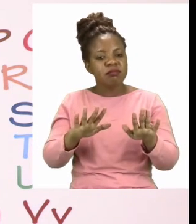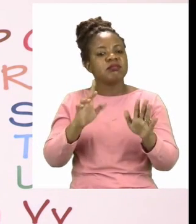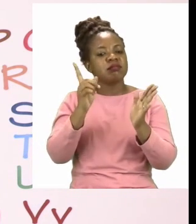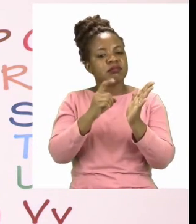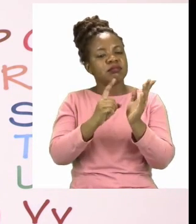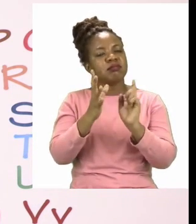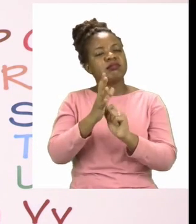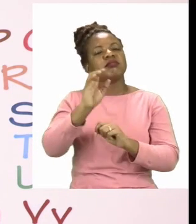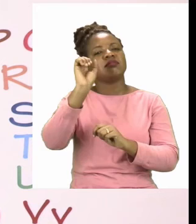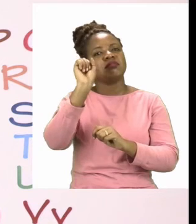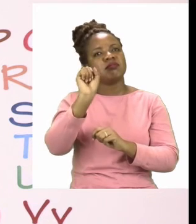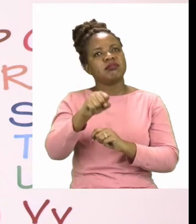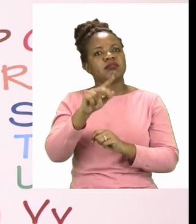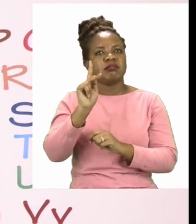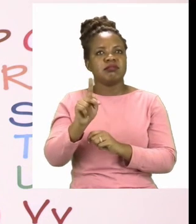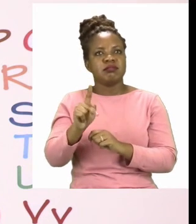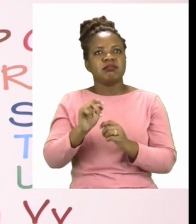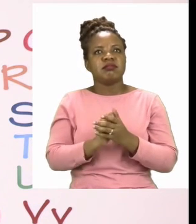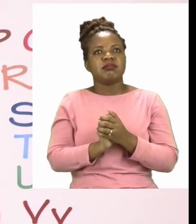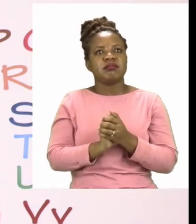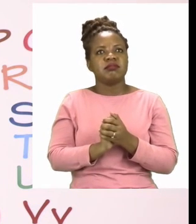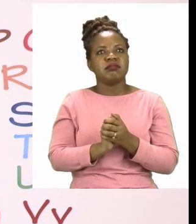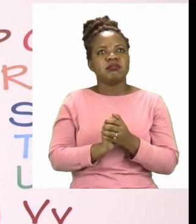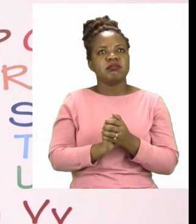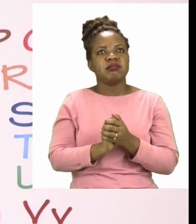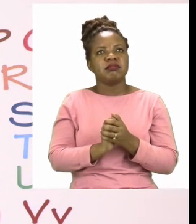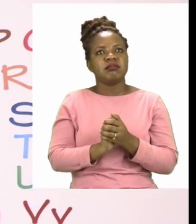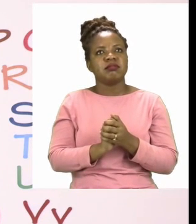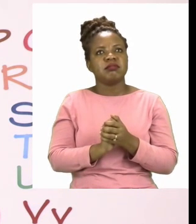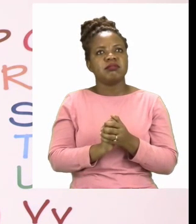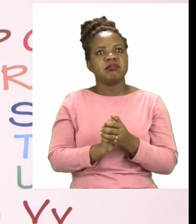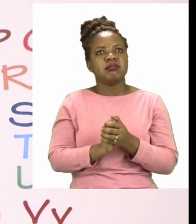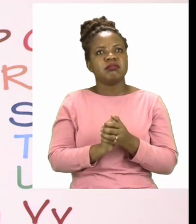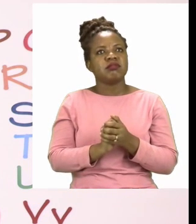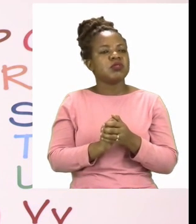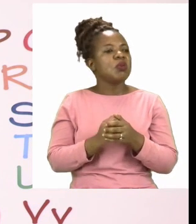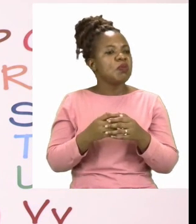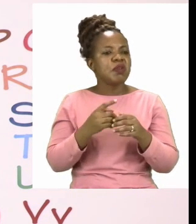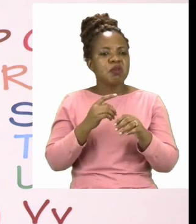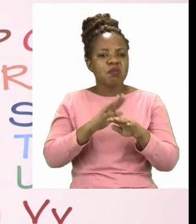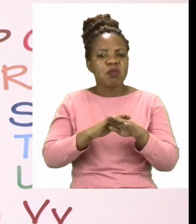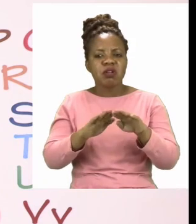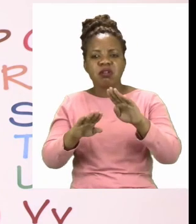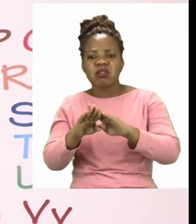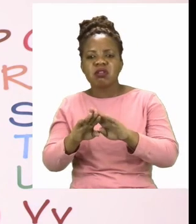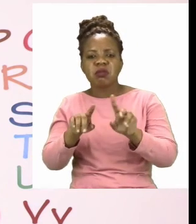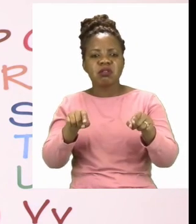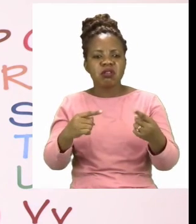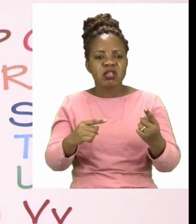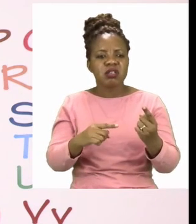We can also use our sanitizer every time when we are done touching something that we know someone else will